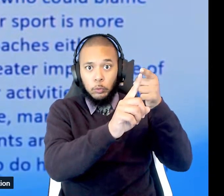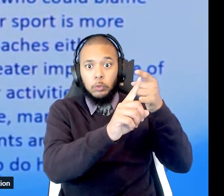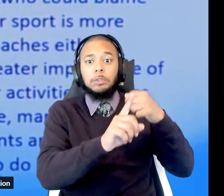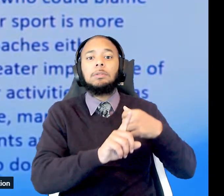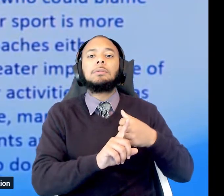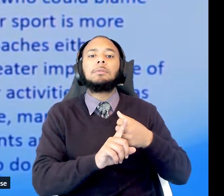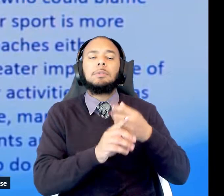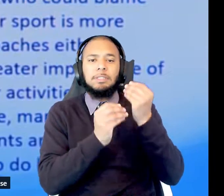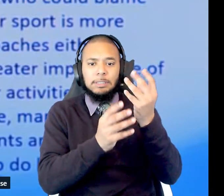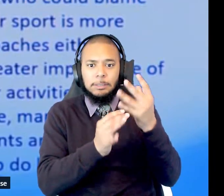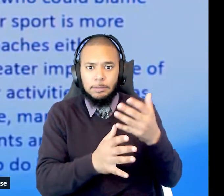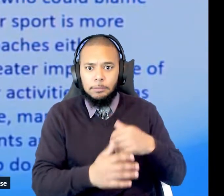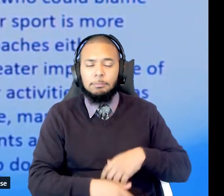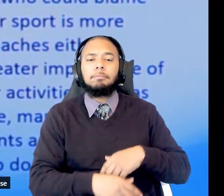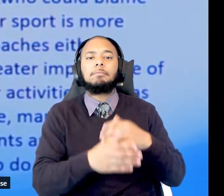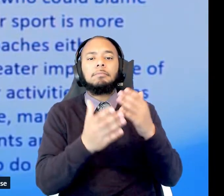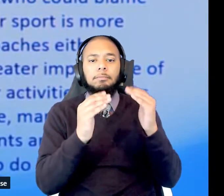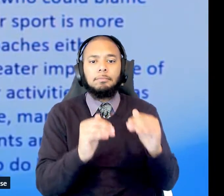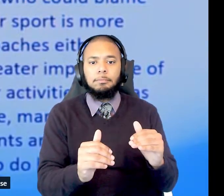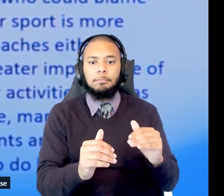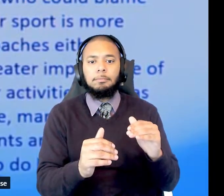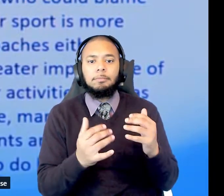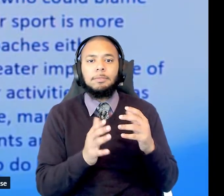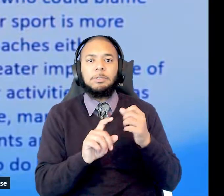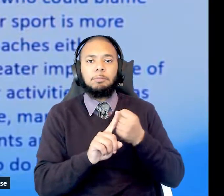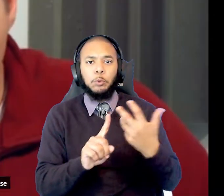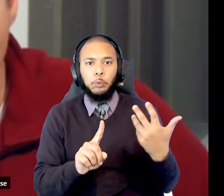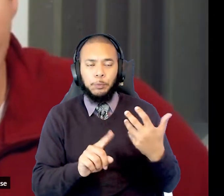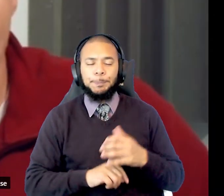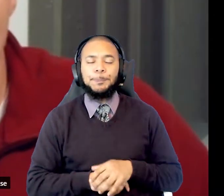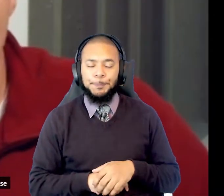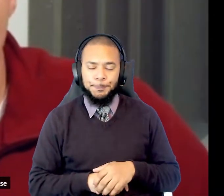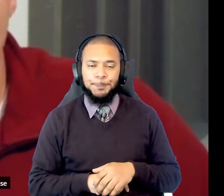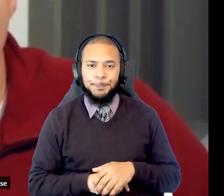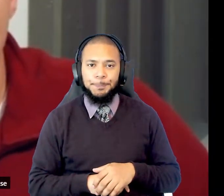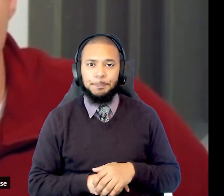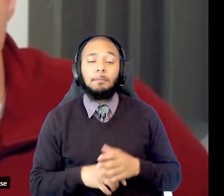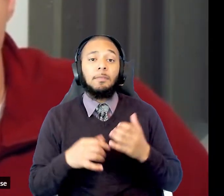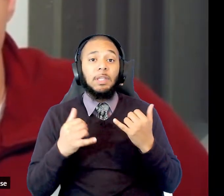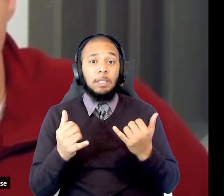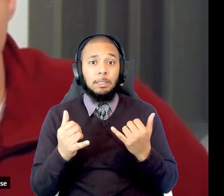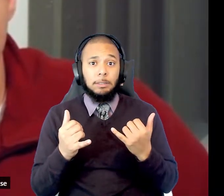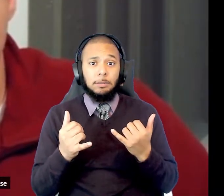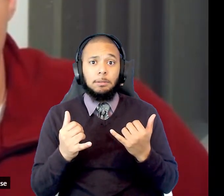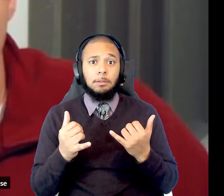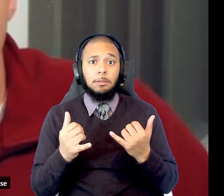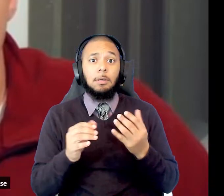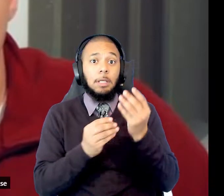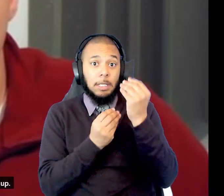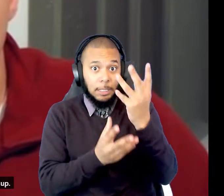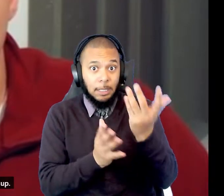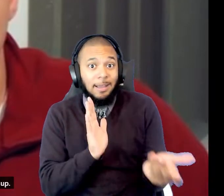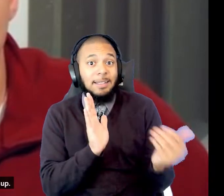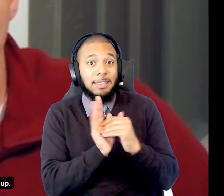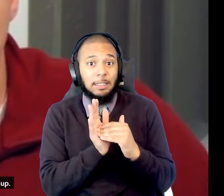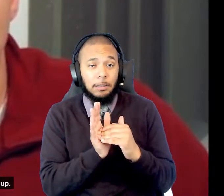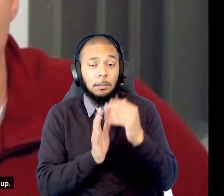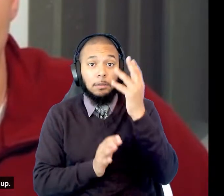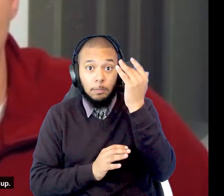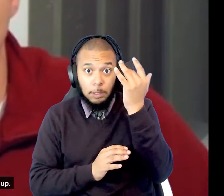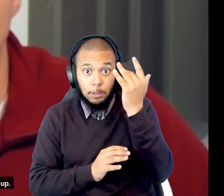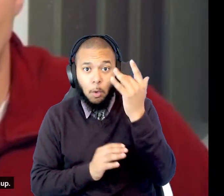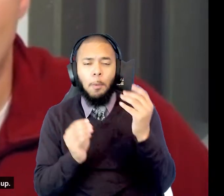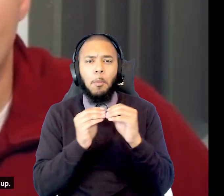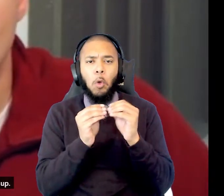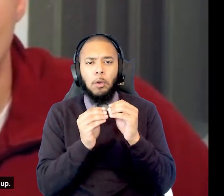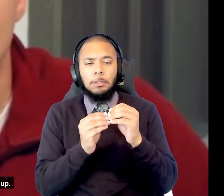D. This question here is my warrant, right? Now I'm going to go with more data. Why? Because I am working